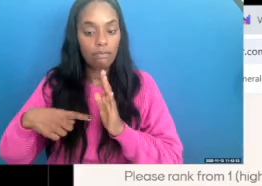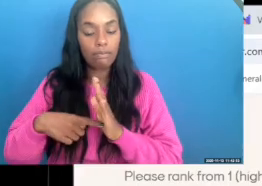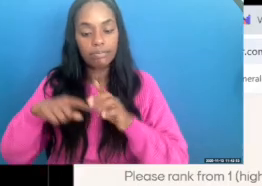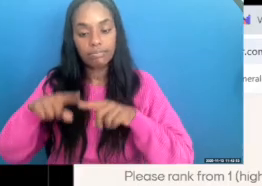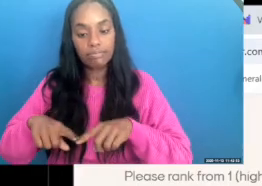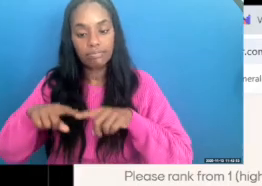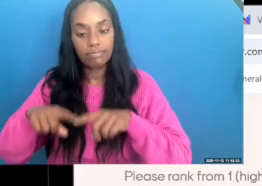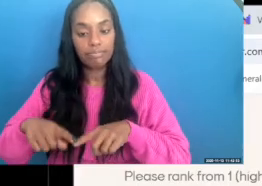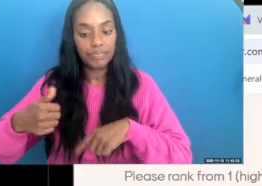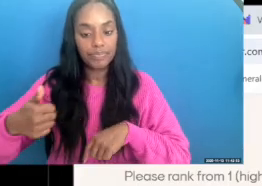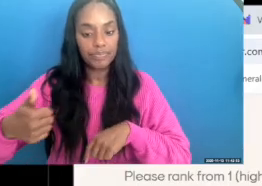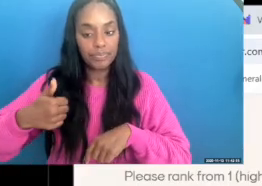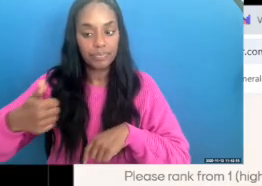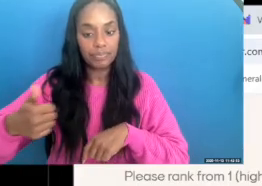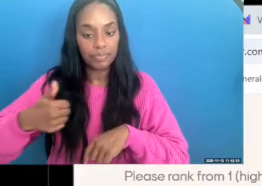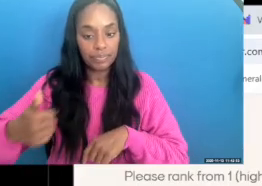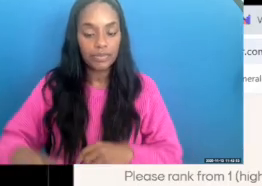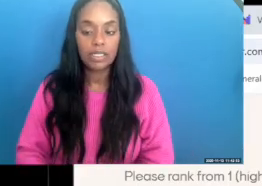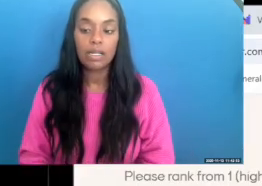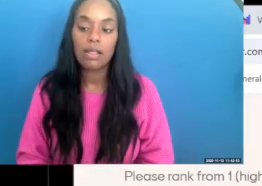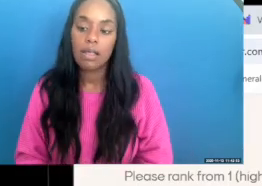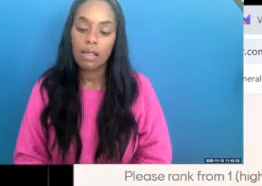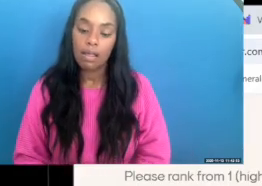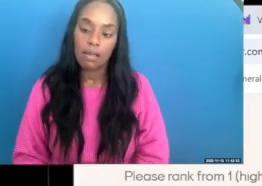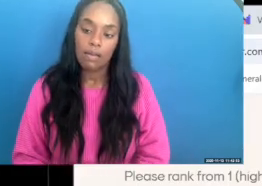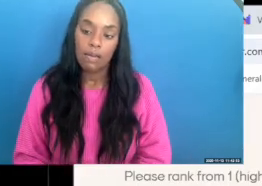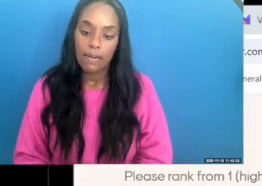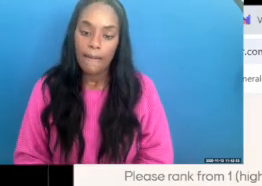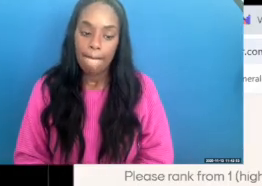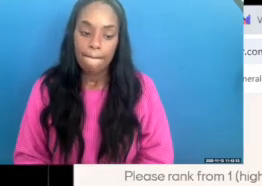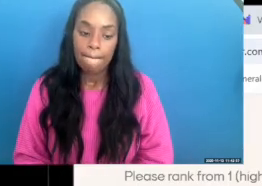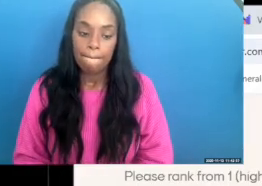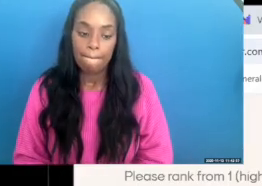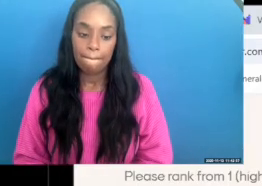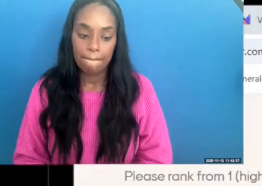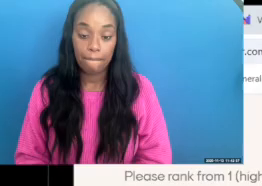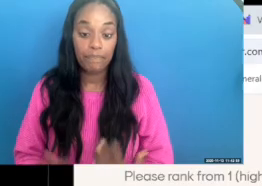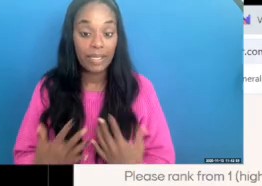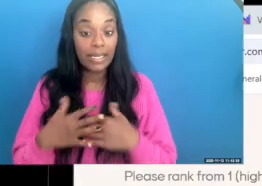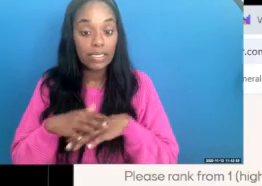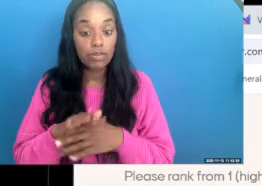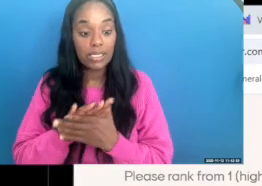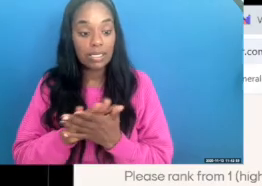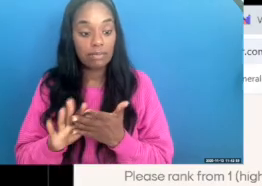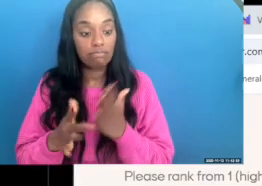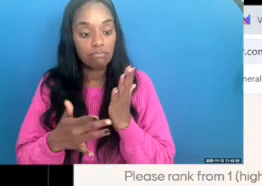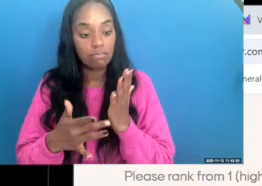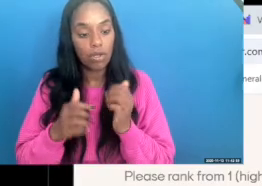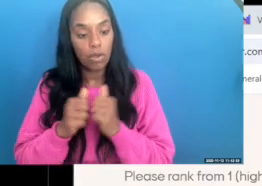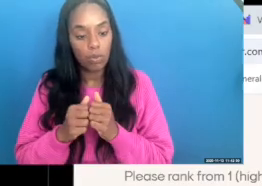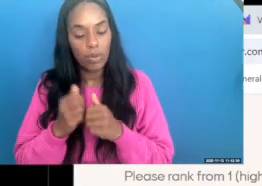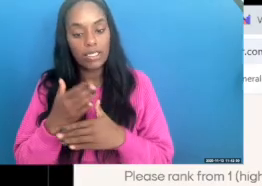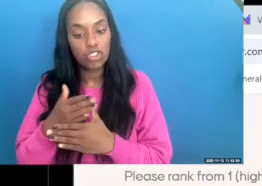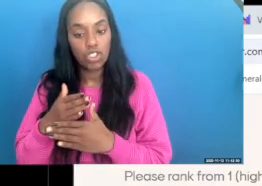small businesses that rely on affordable and reliable